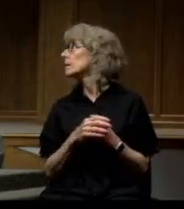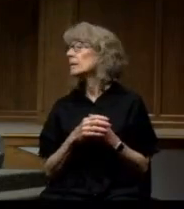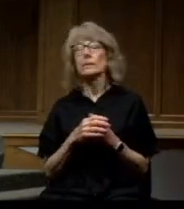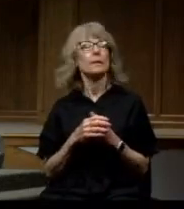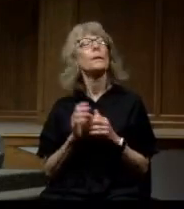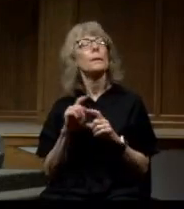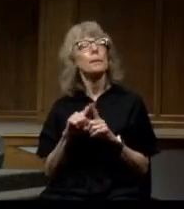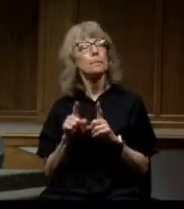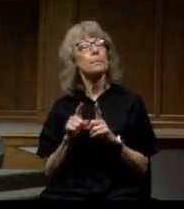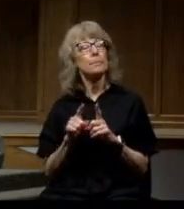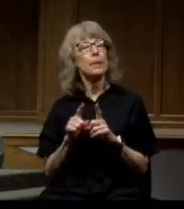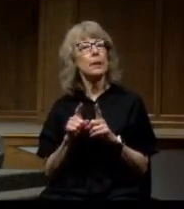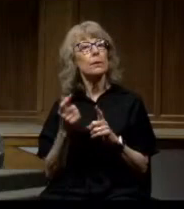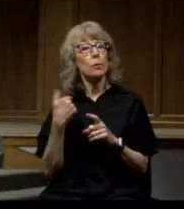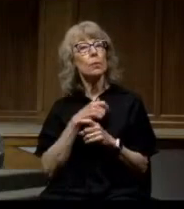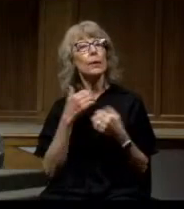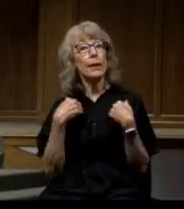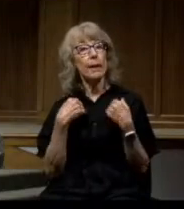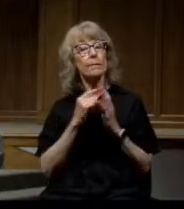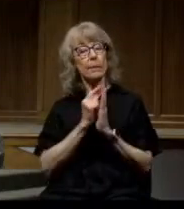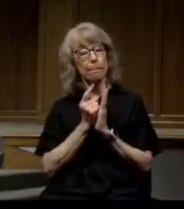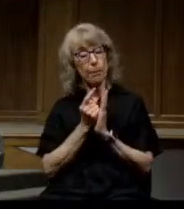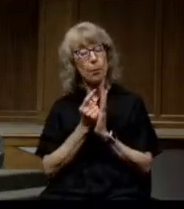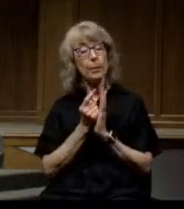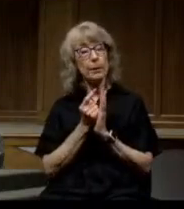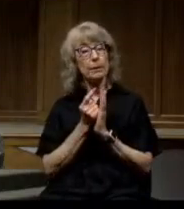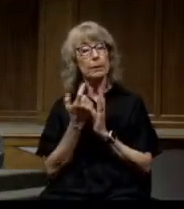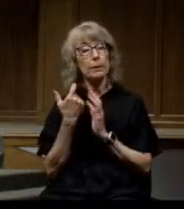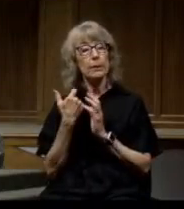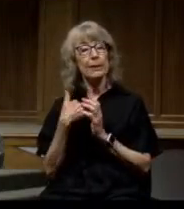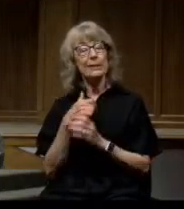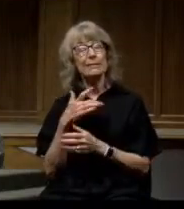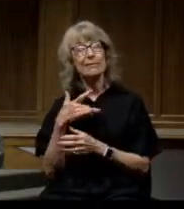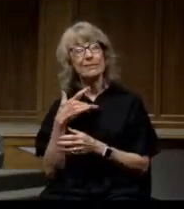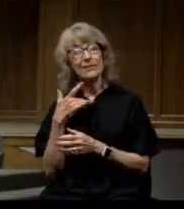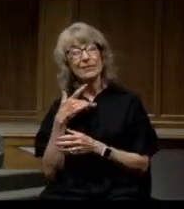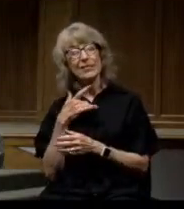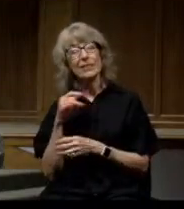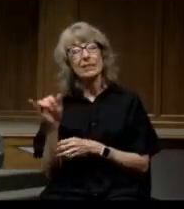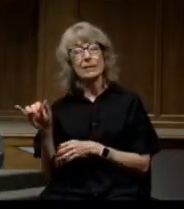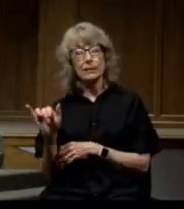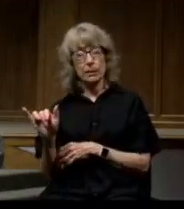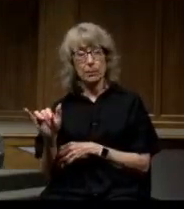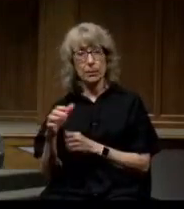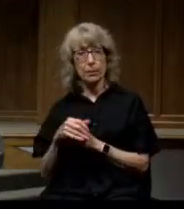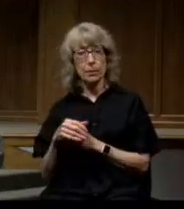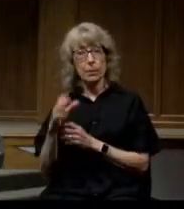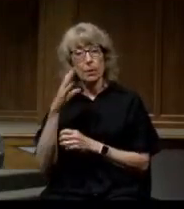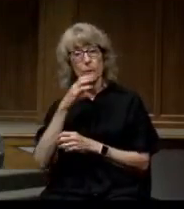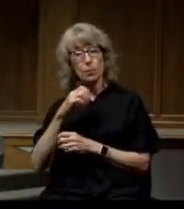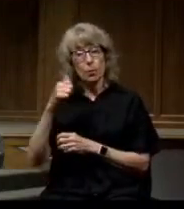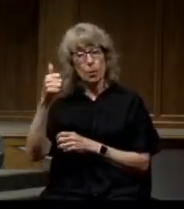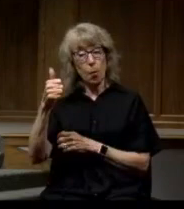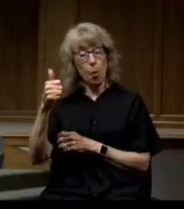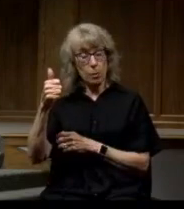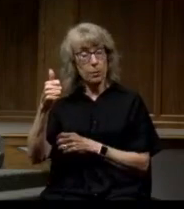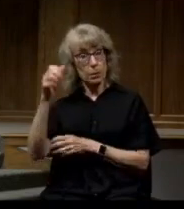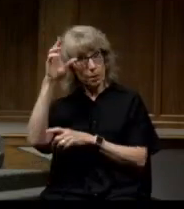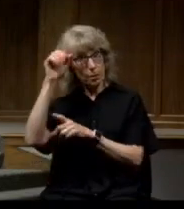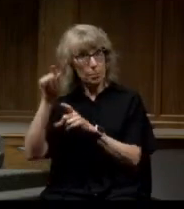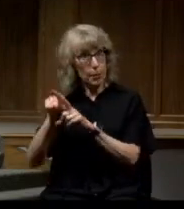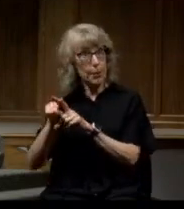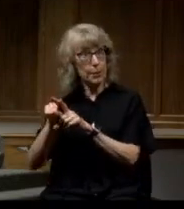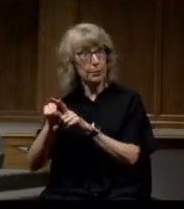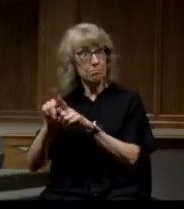But in some sense, we all have a moment where we feel that way. So the older brother, he's been carrying all this